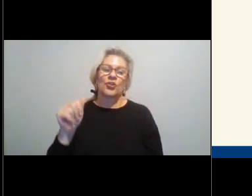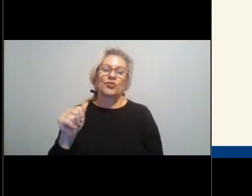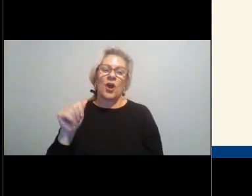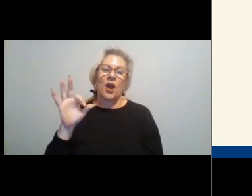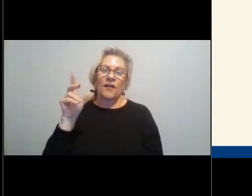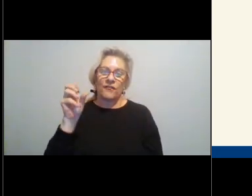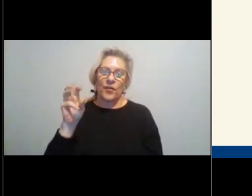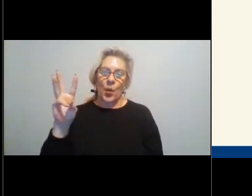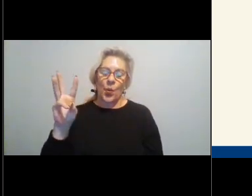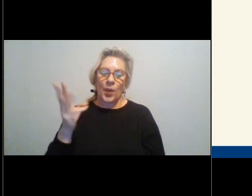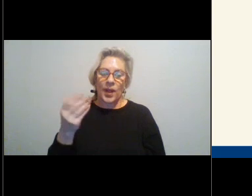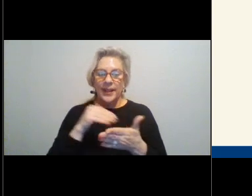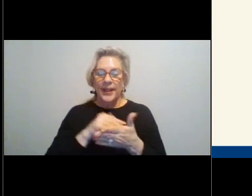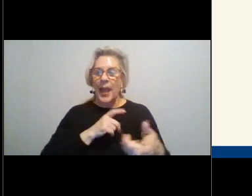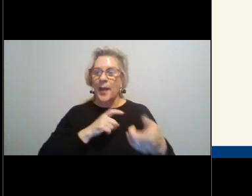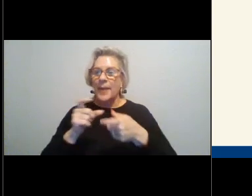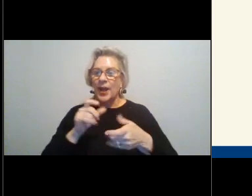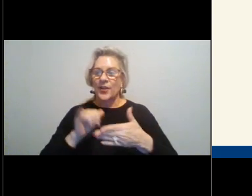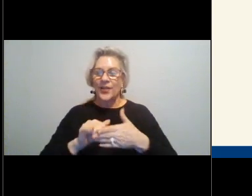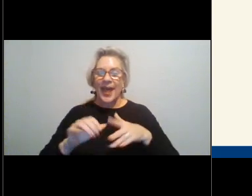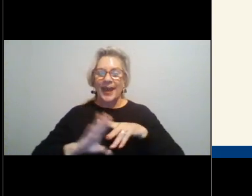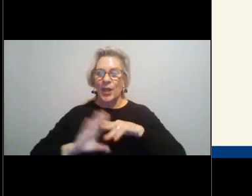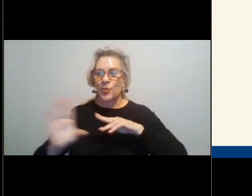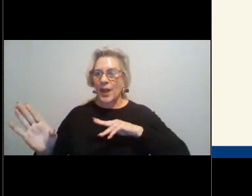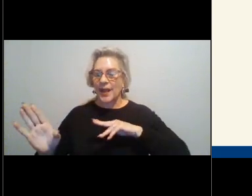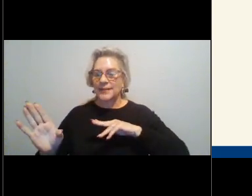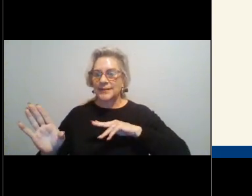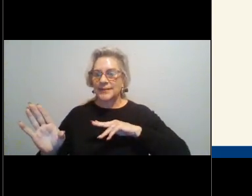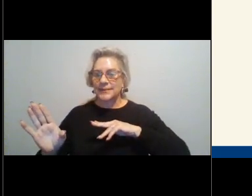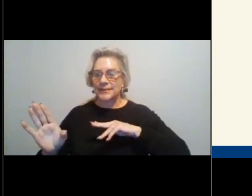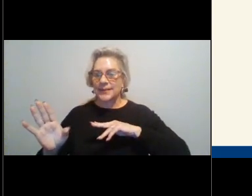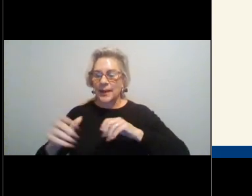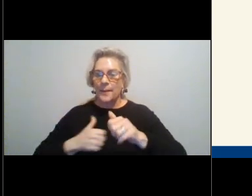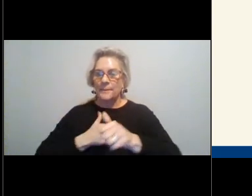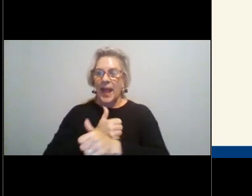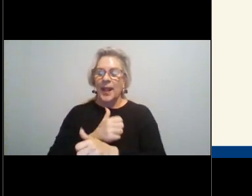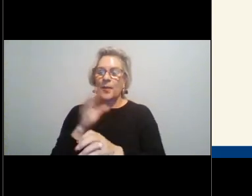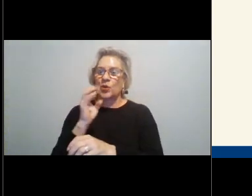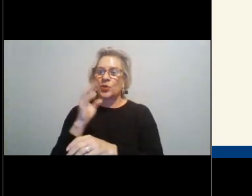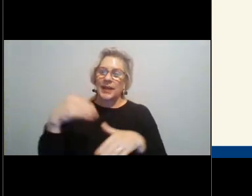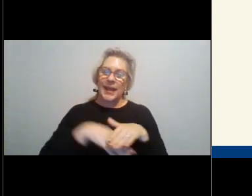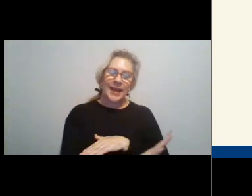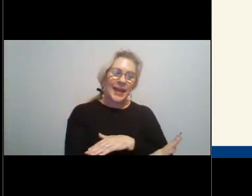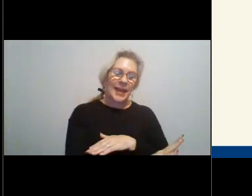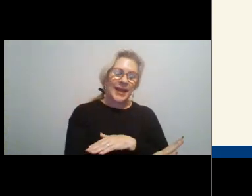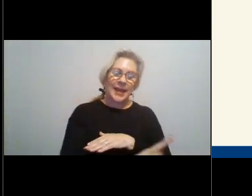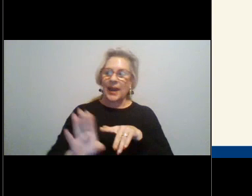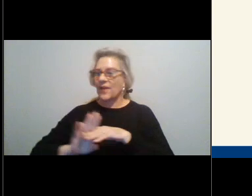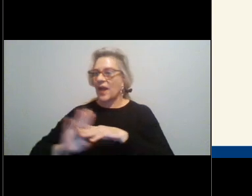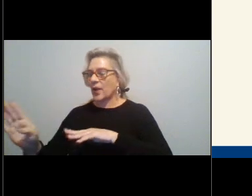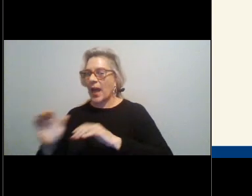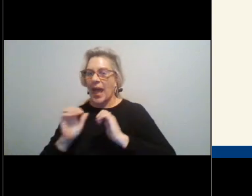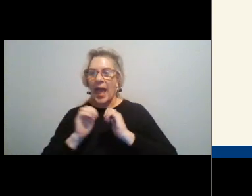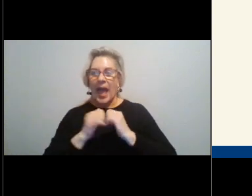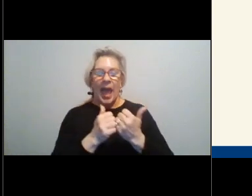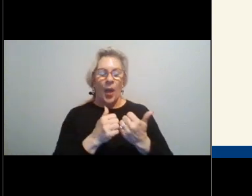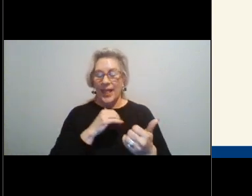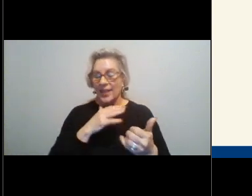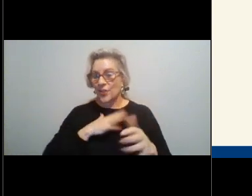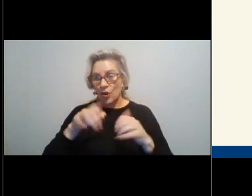And again, managing that egress of evacuees and emergency personnel. That's one of our big challenges right now is how do we get people out rapidly in a